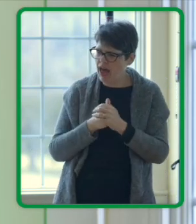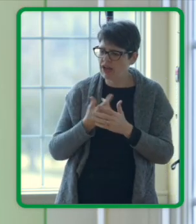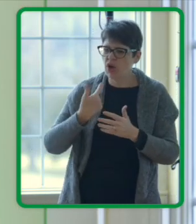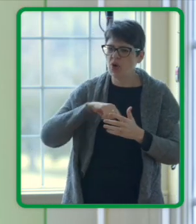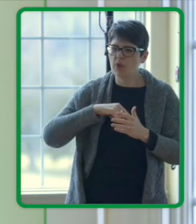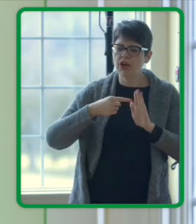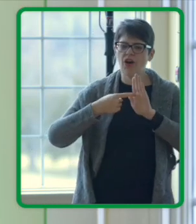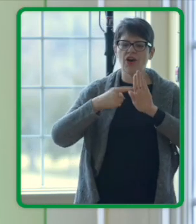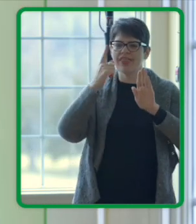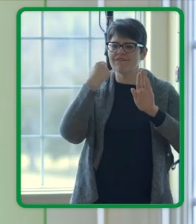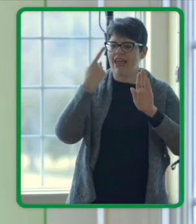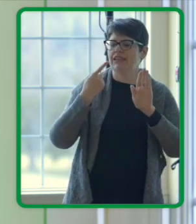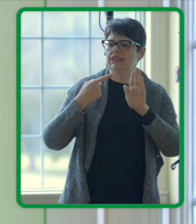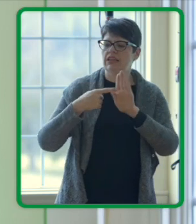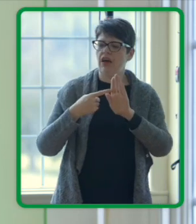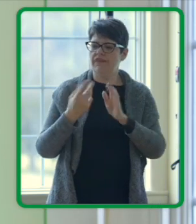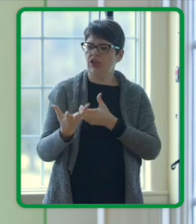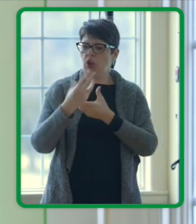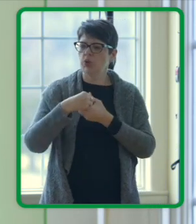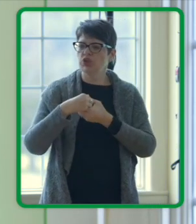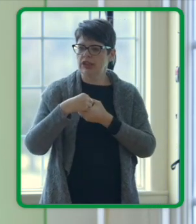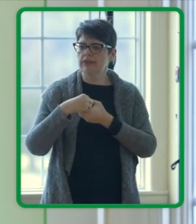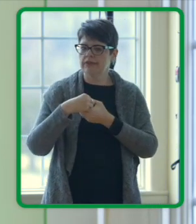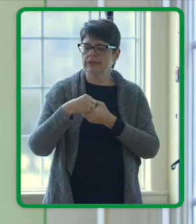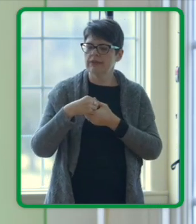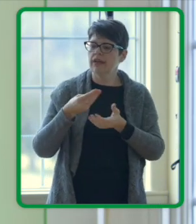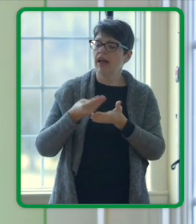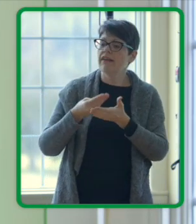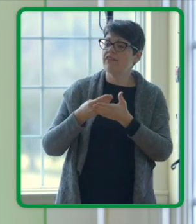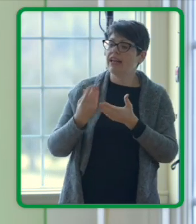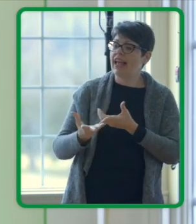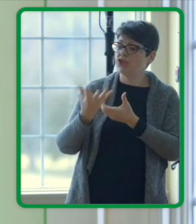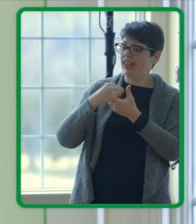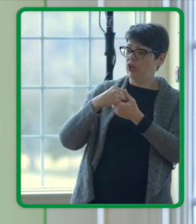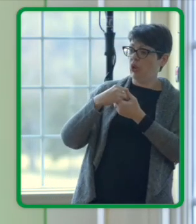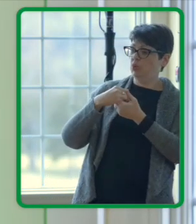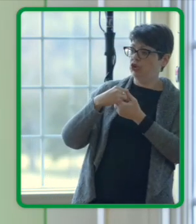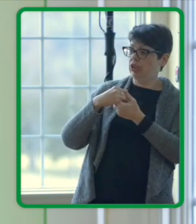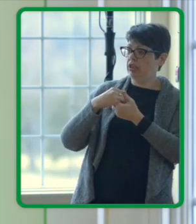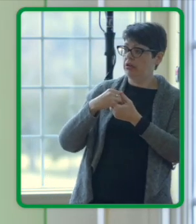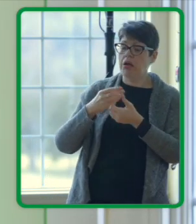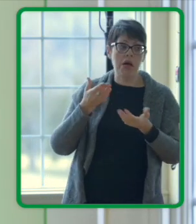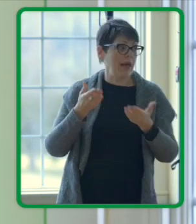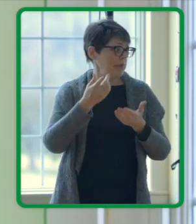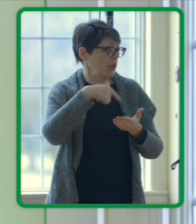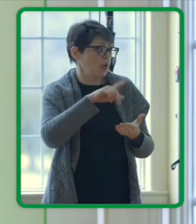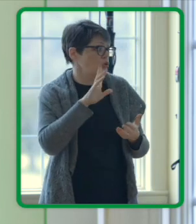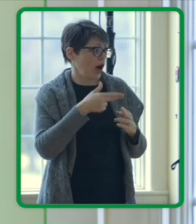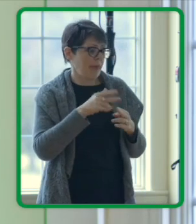financial inclusion in the communities that we serve, but financial inclusion may not be something that everybody here talks about, but